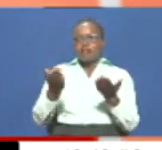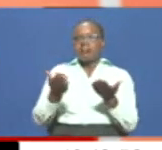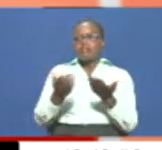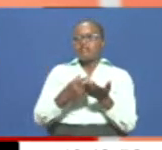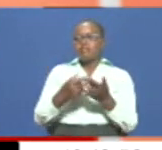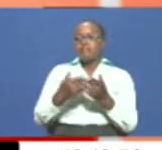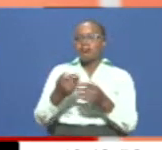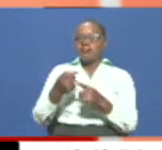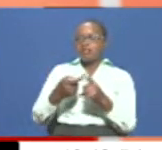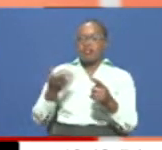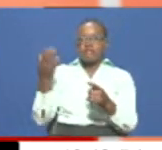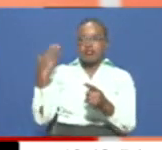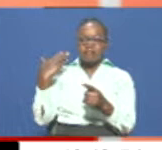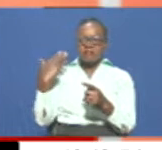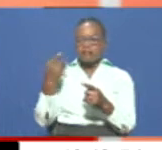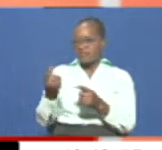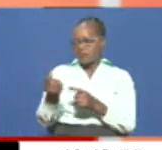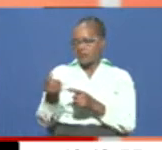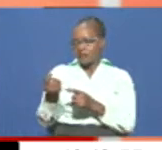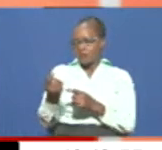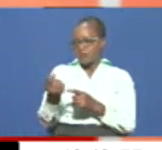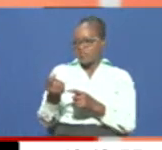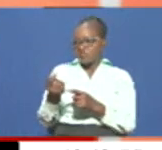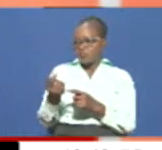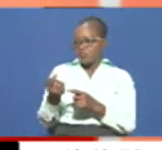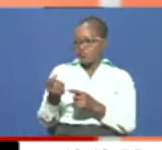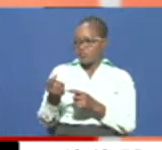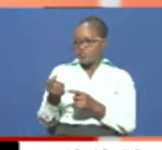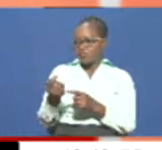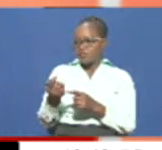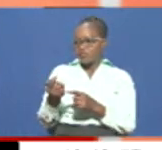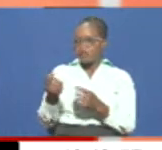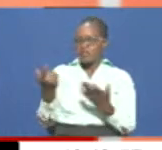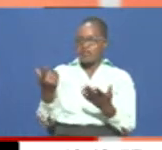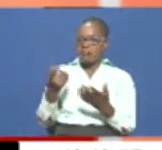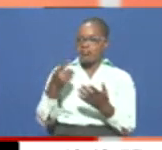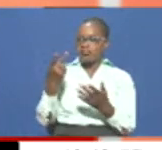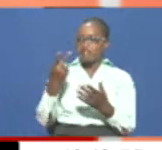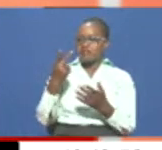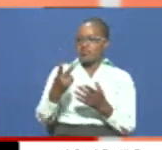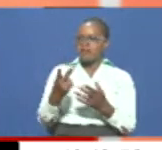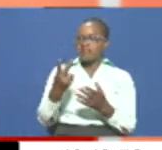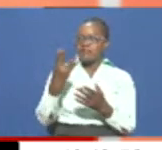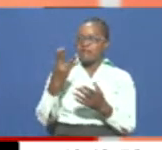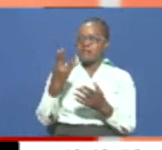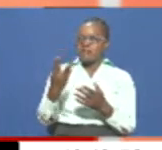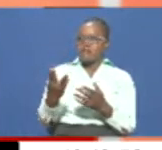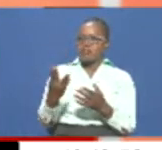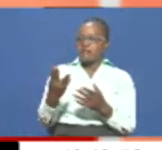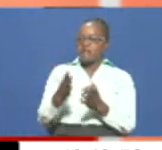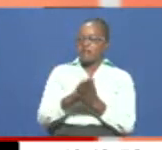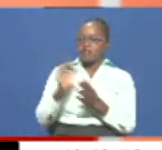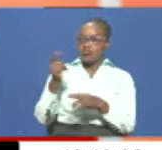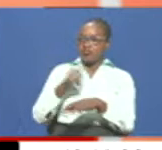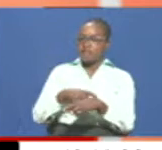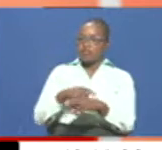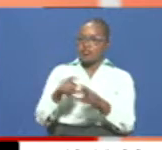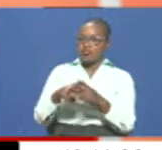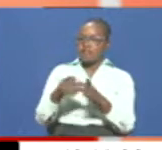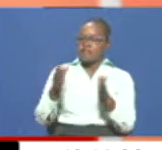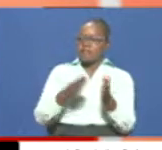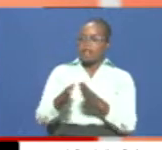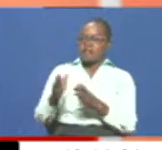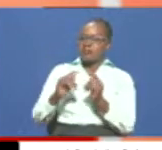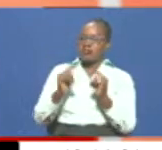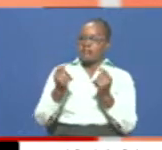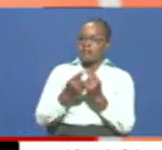last few periods to 2024? Can we, for the first time, to start preparing our team early?